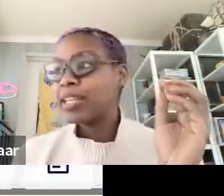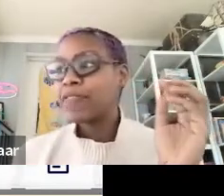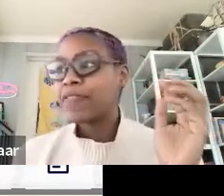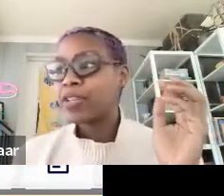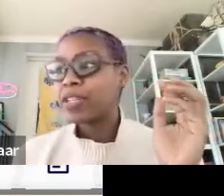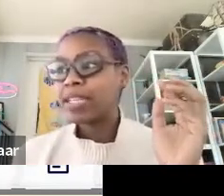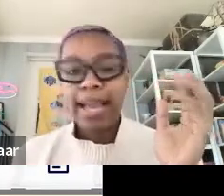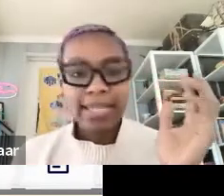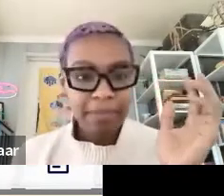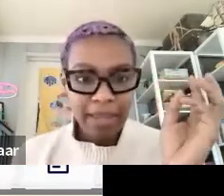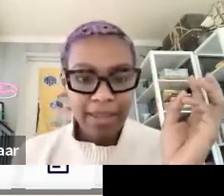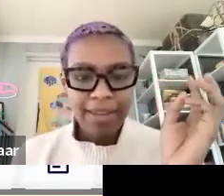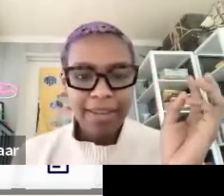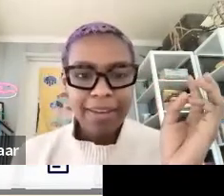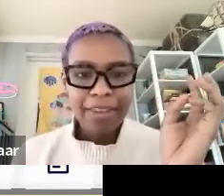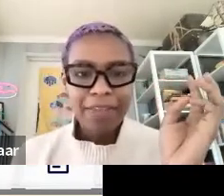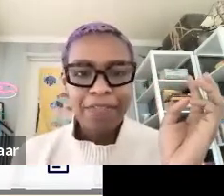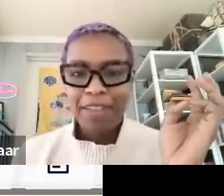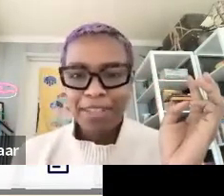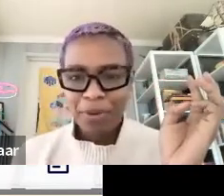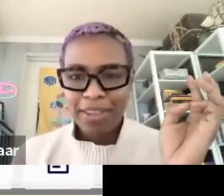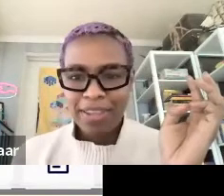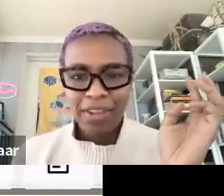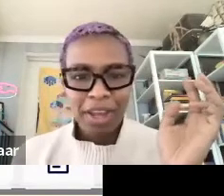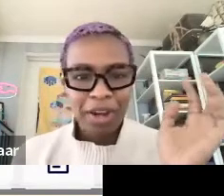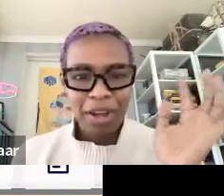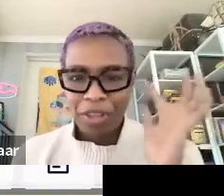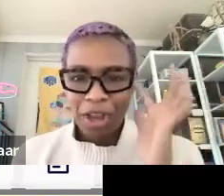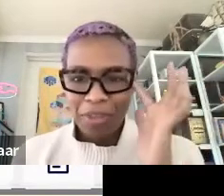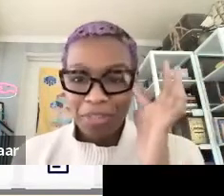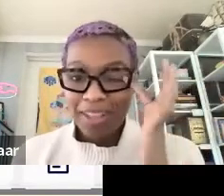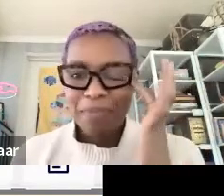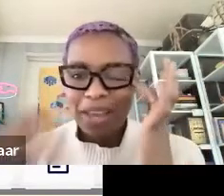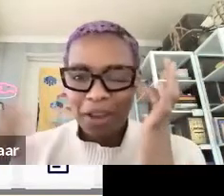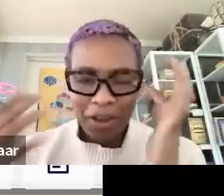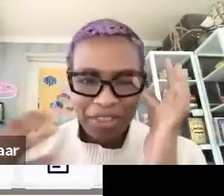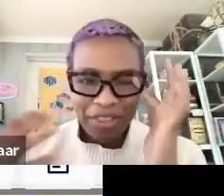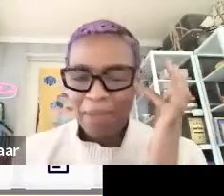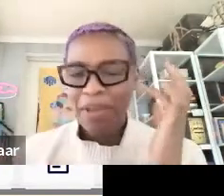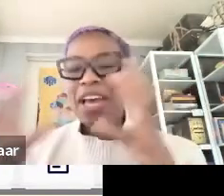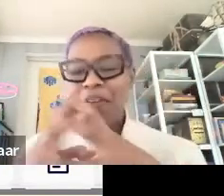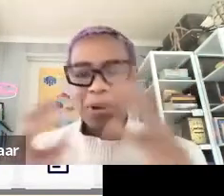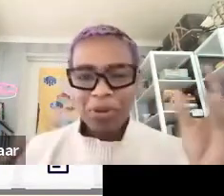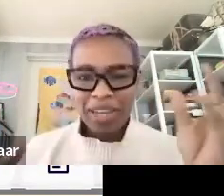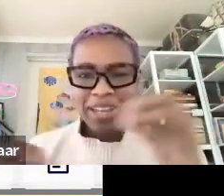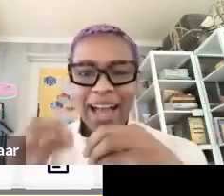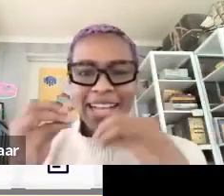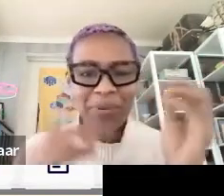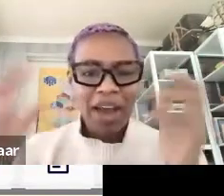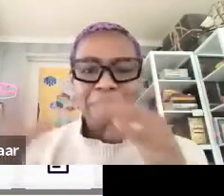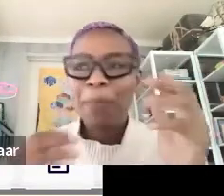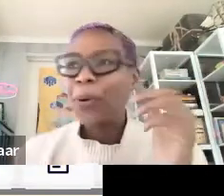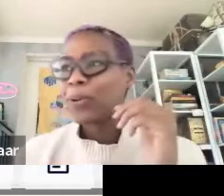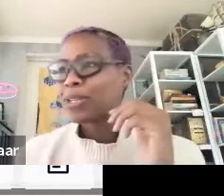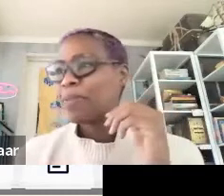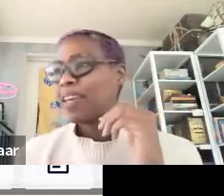it is the first to say something, there's the ones that go in the thing to make it quick for this game. If we were doing it in class, I would